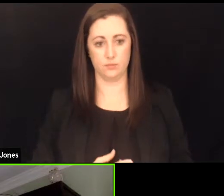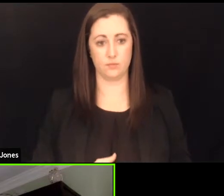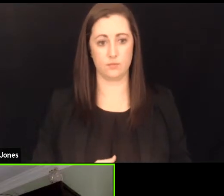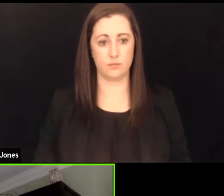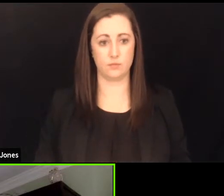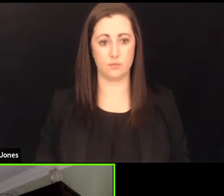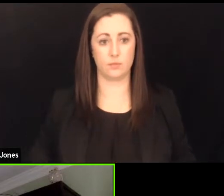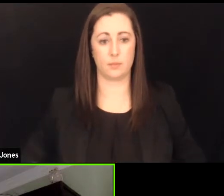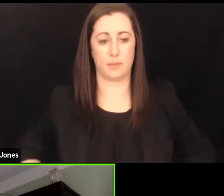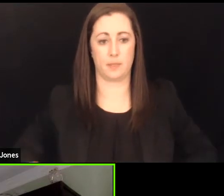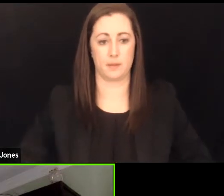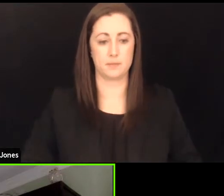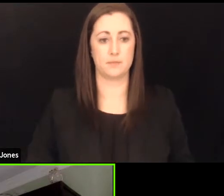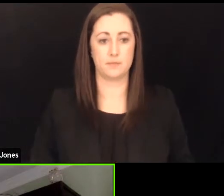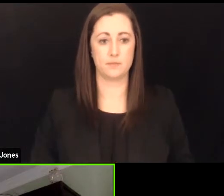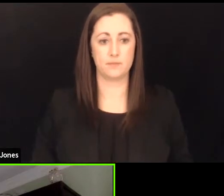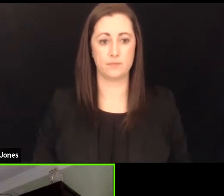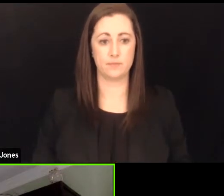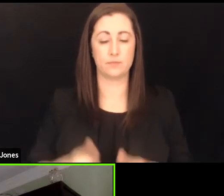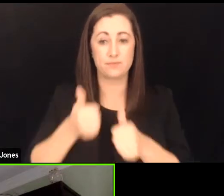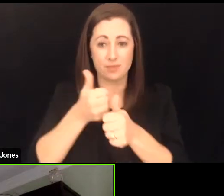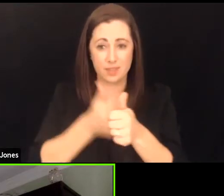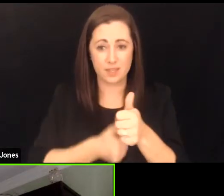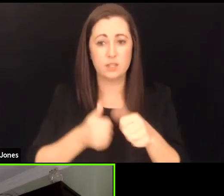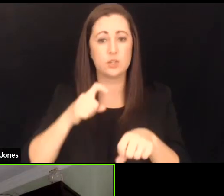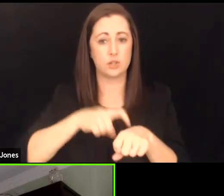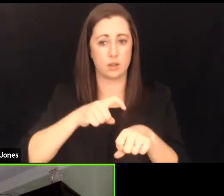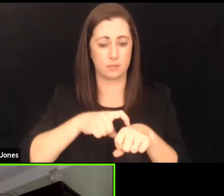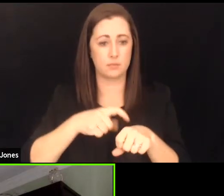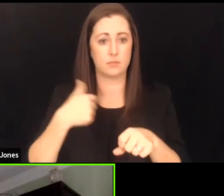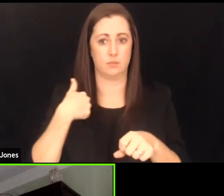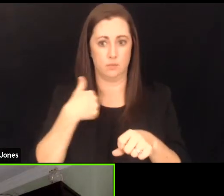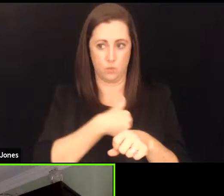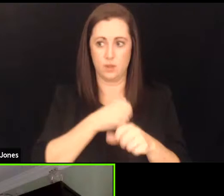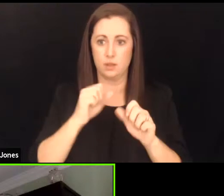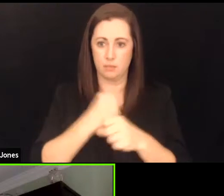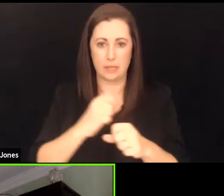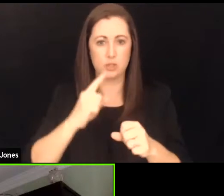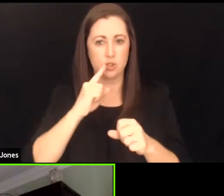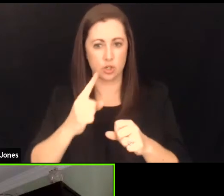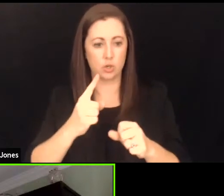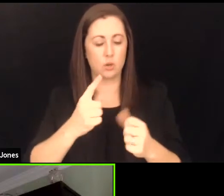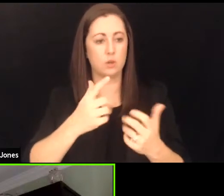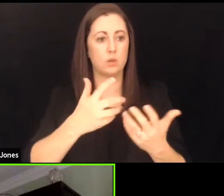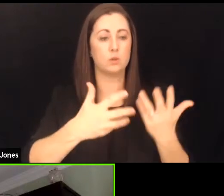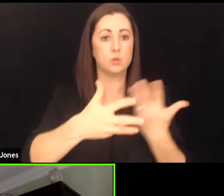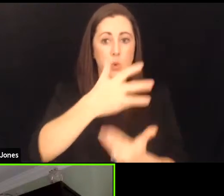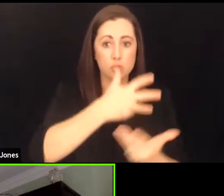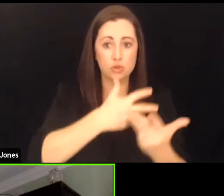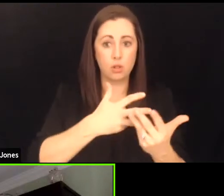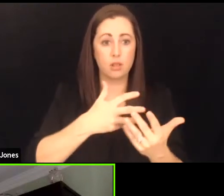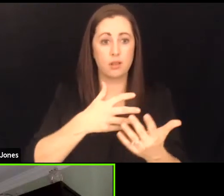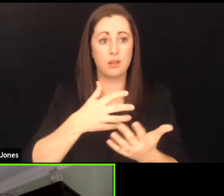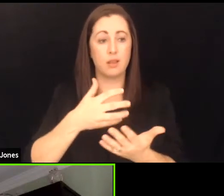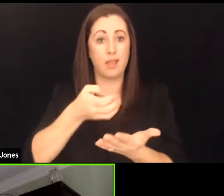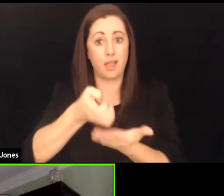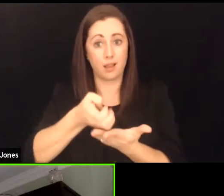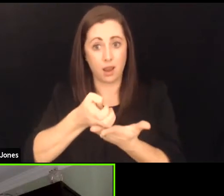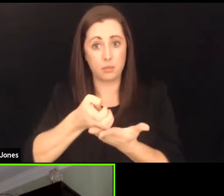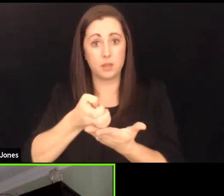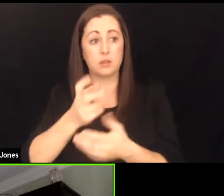insert into our social, economic, and even personal lives,